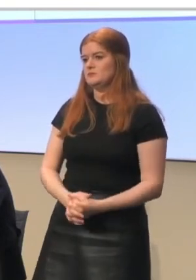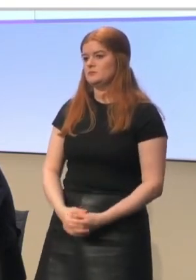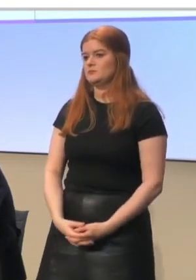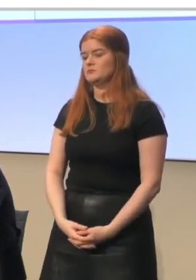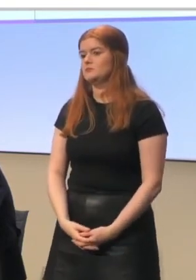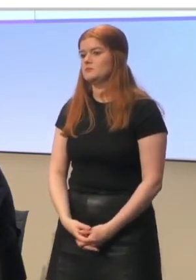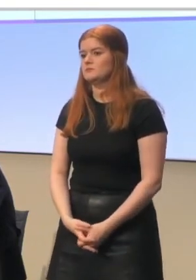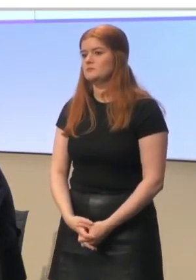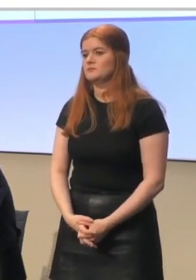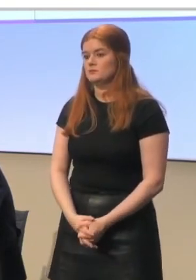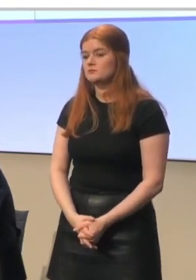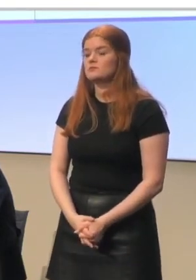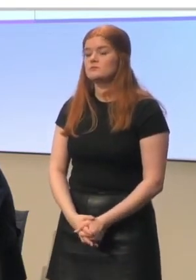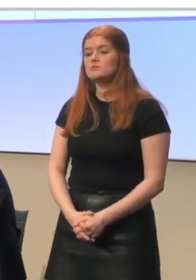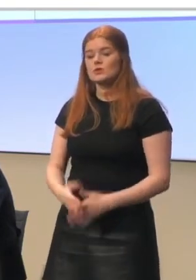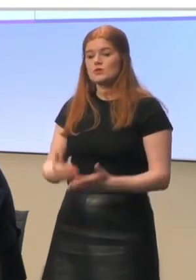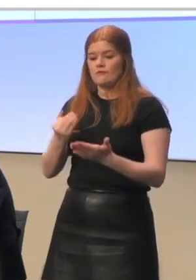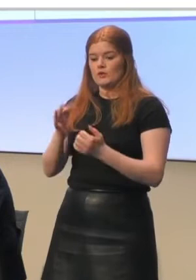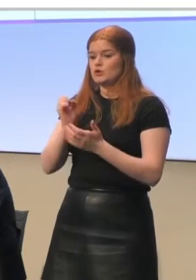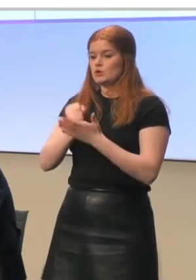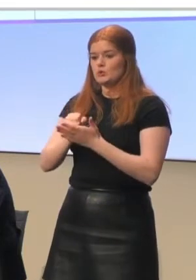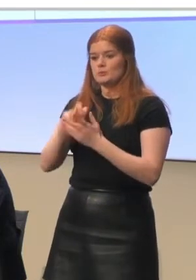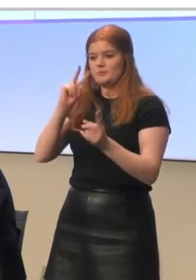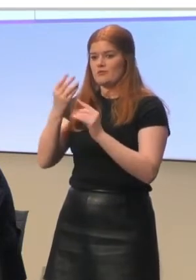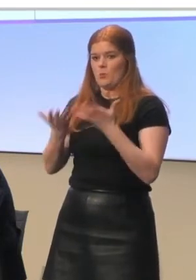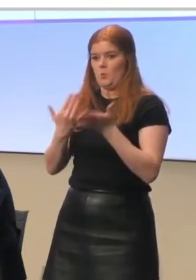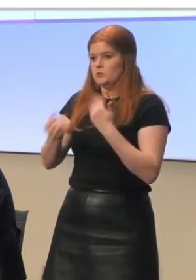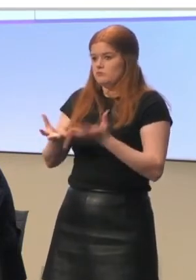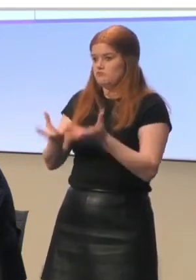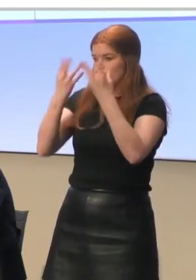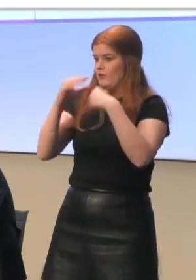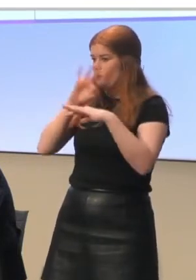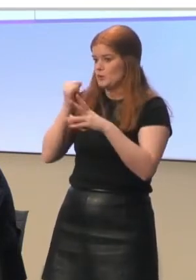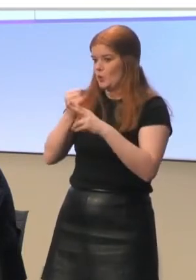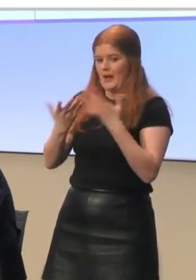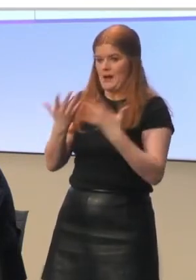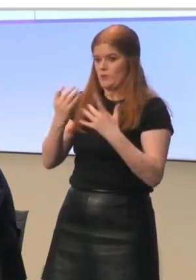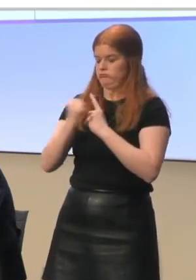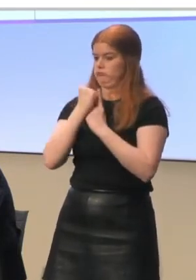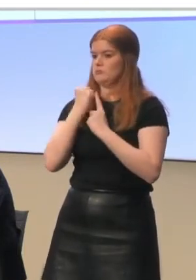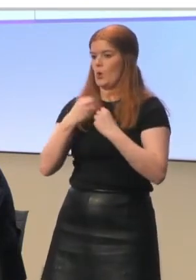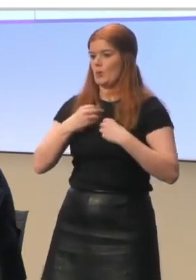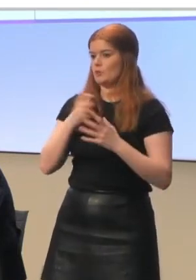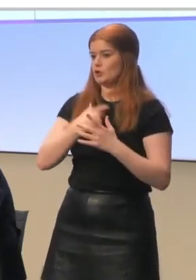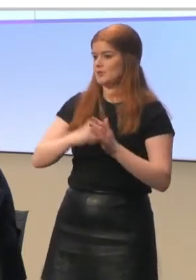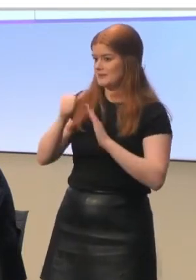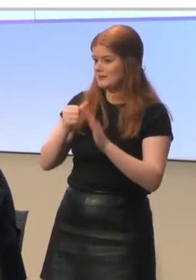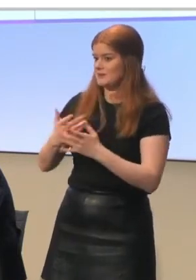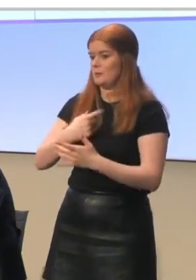So in terms of students' perception of what they were getting out of school and how school was helping them to develop their personal skills and as a